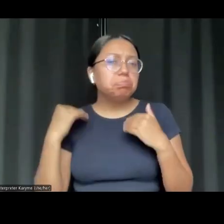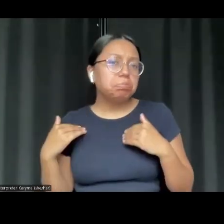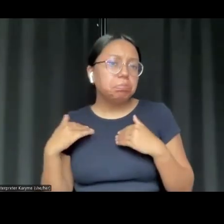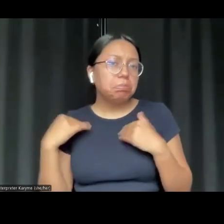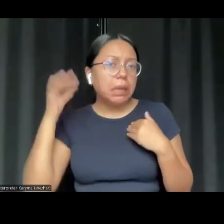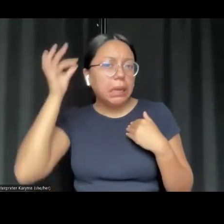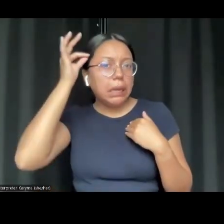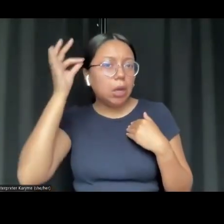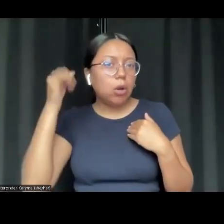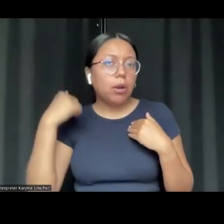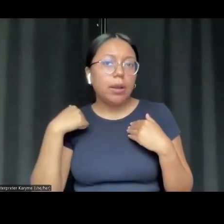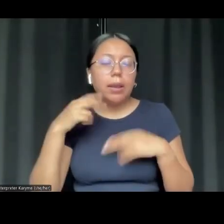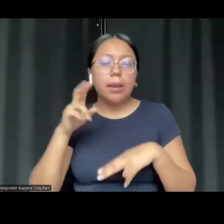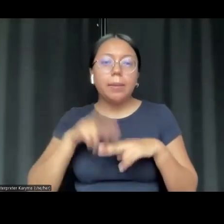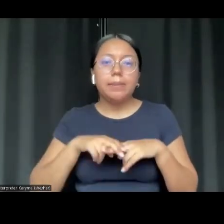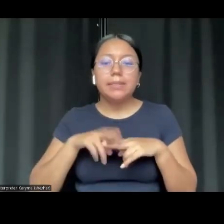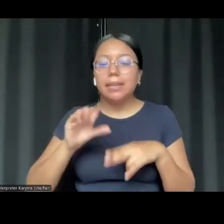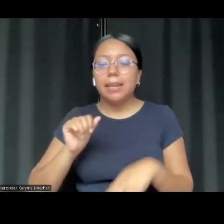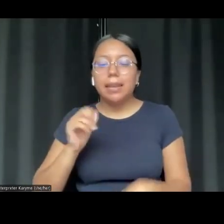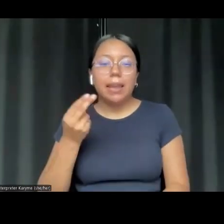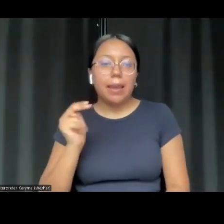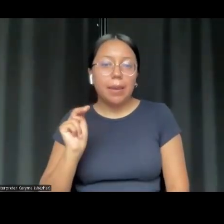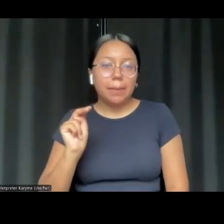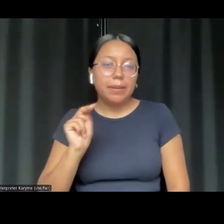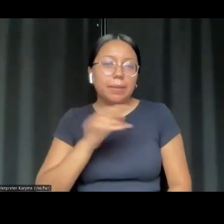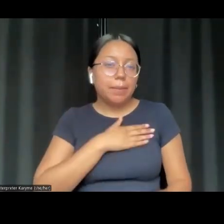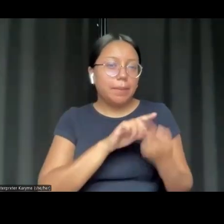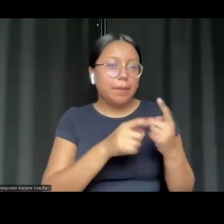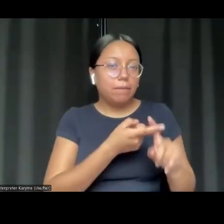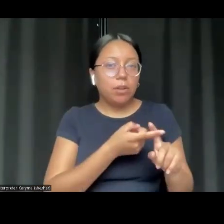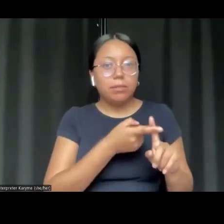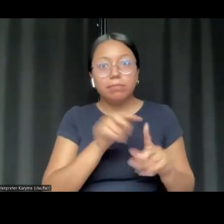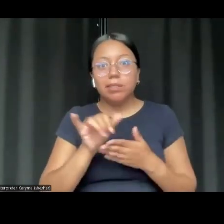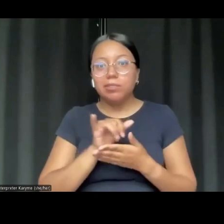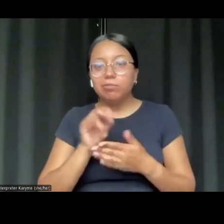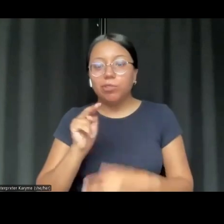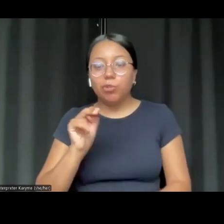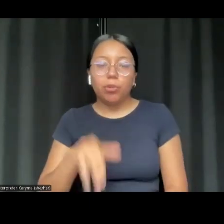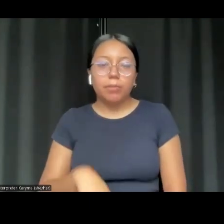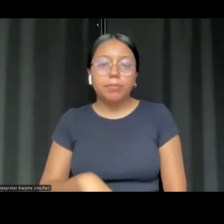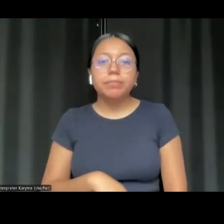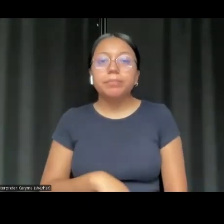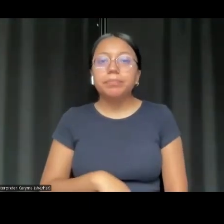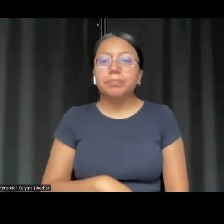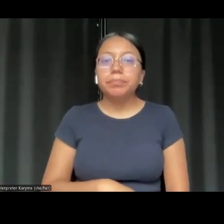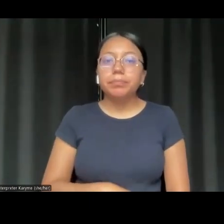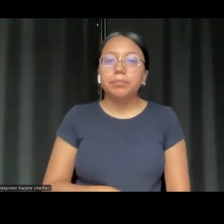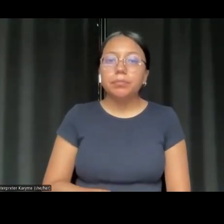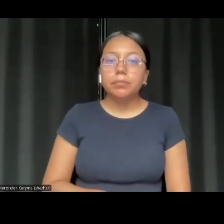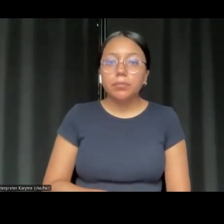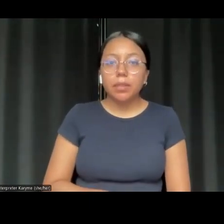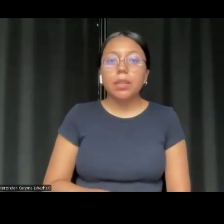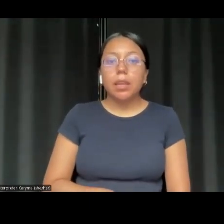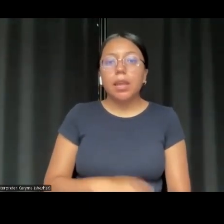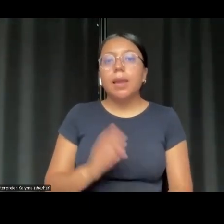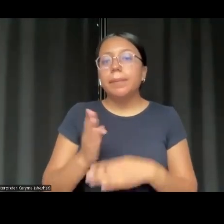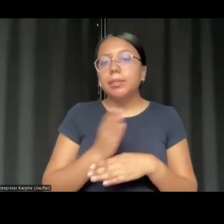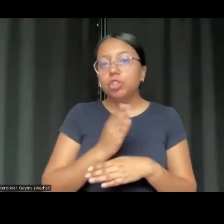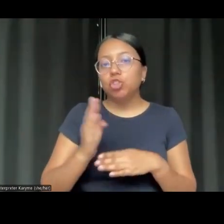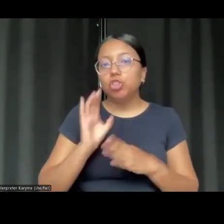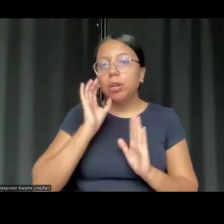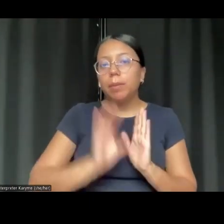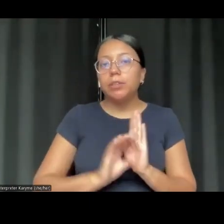friend's cabin in upstate New York. It's going to be a scorcher today. I want to share some images from the Accessible